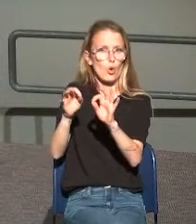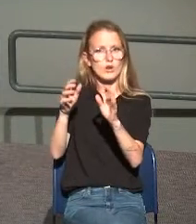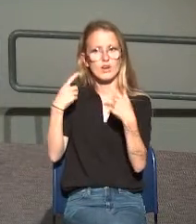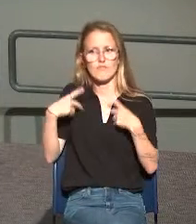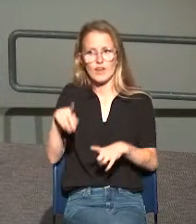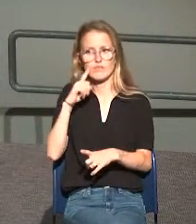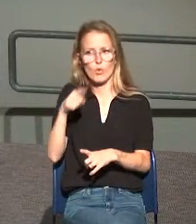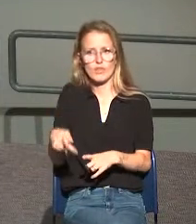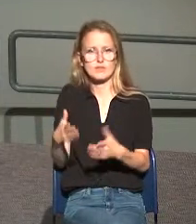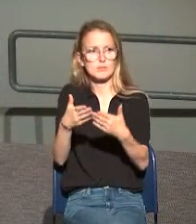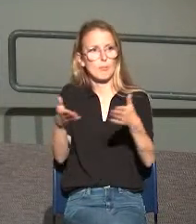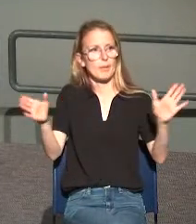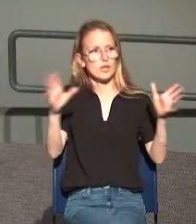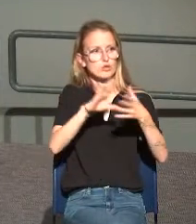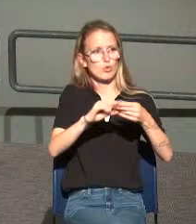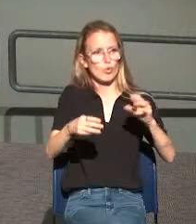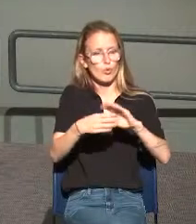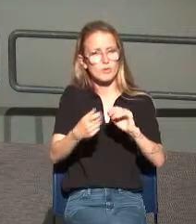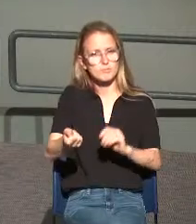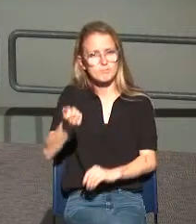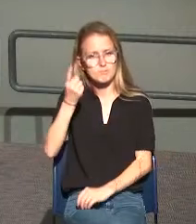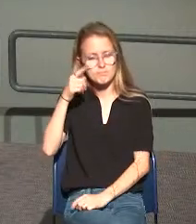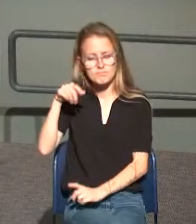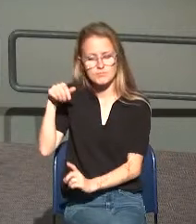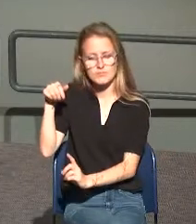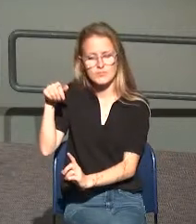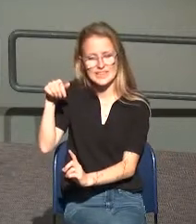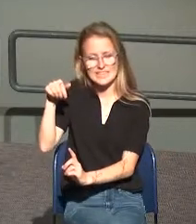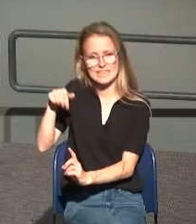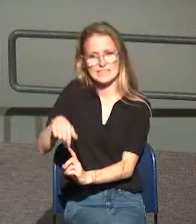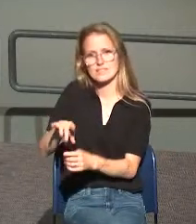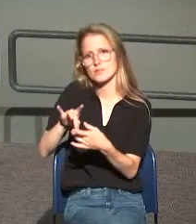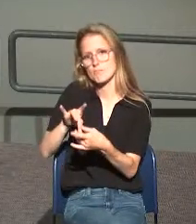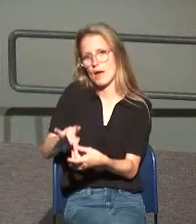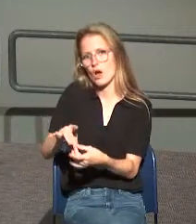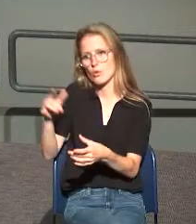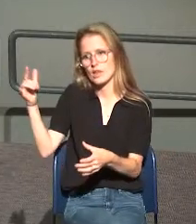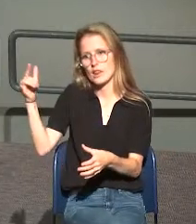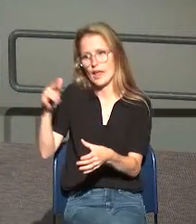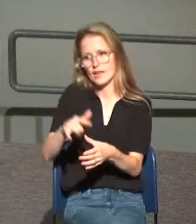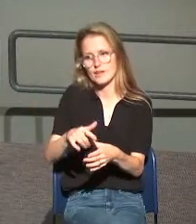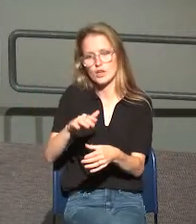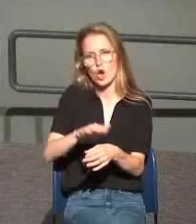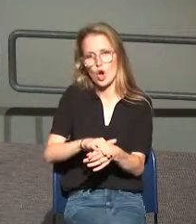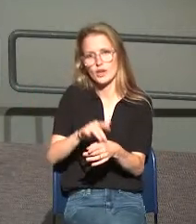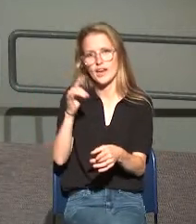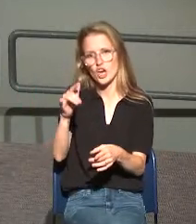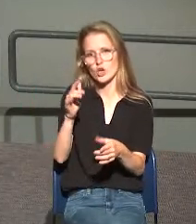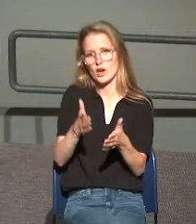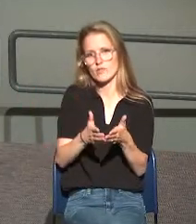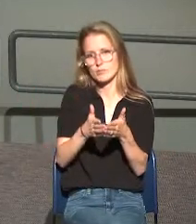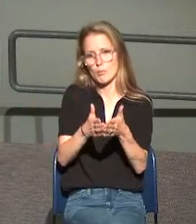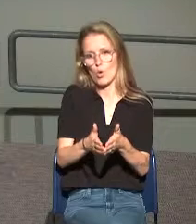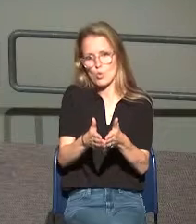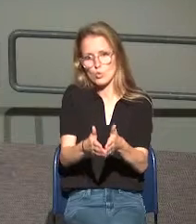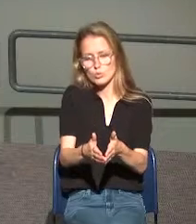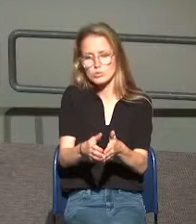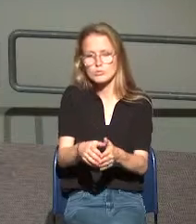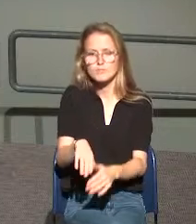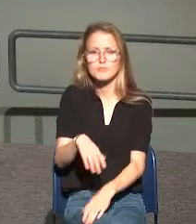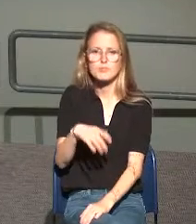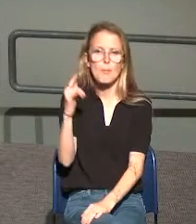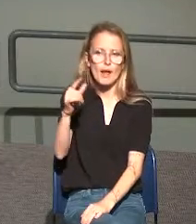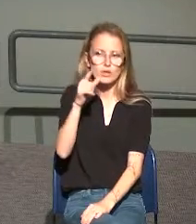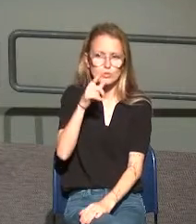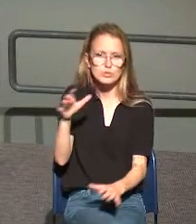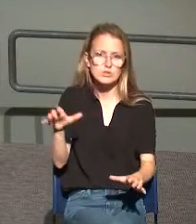Right. So tailhook refers to landing on an aircraft carrier. A A Navy pilot who does 10 carrier